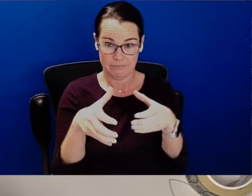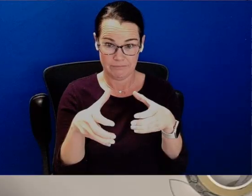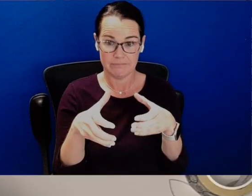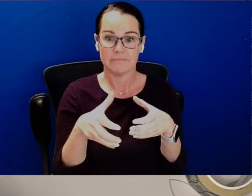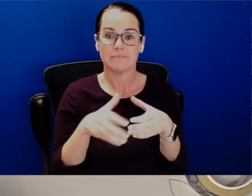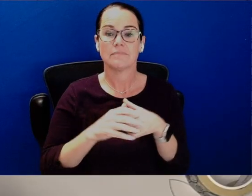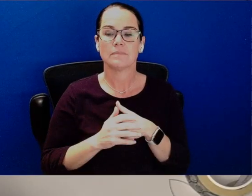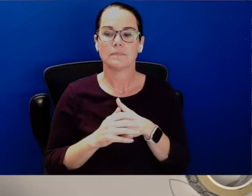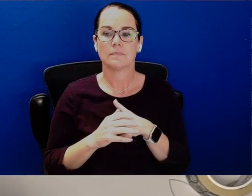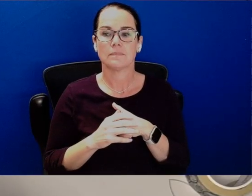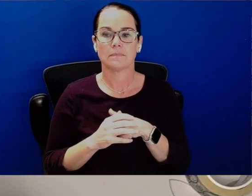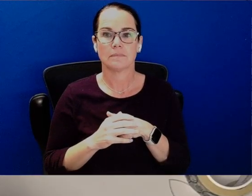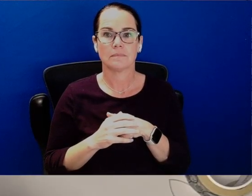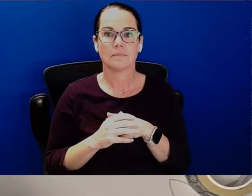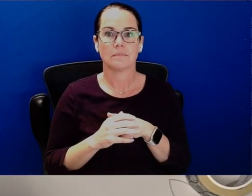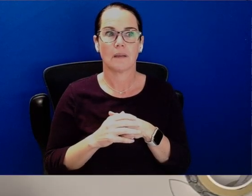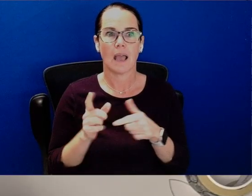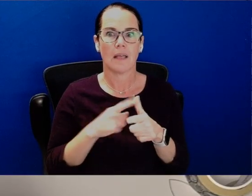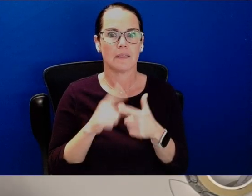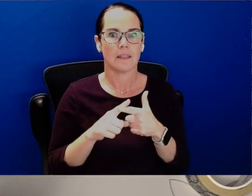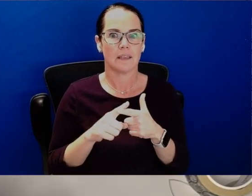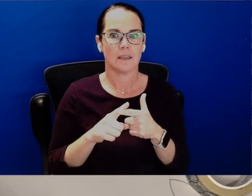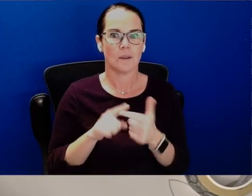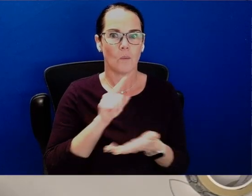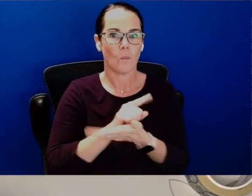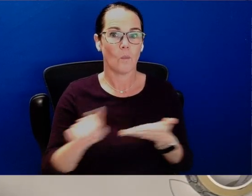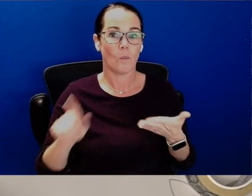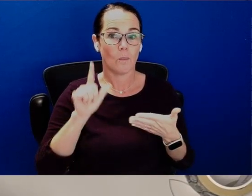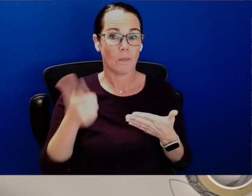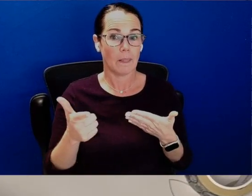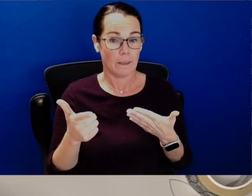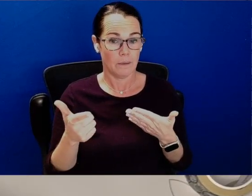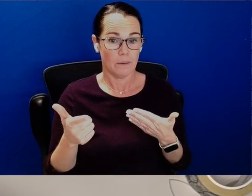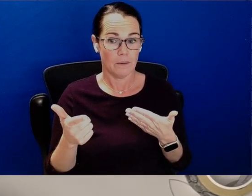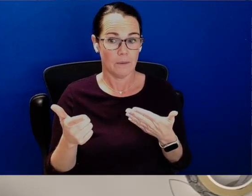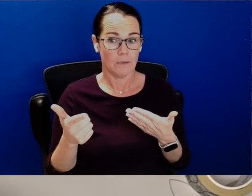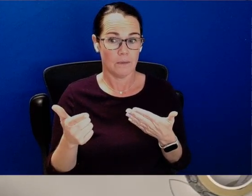and then the next week